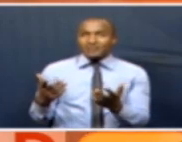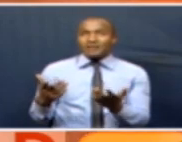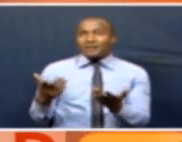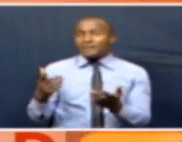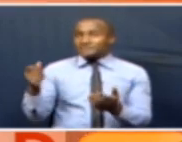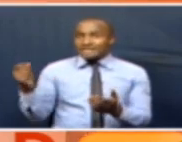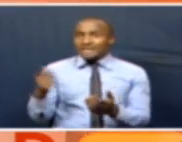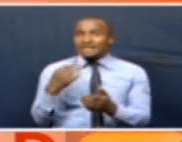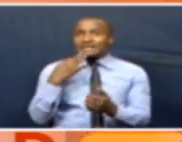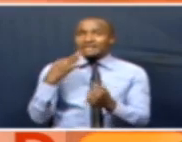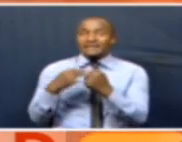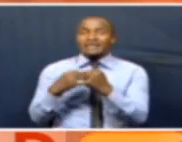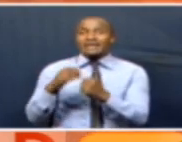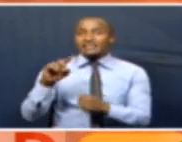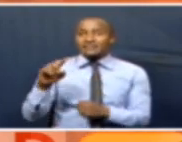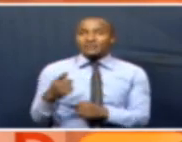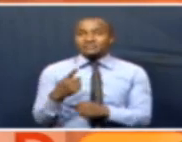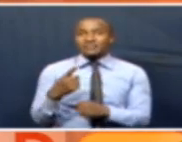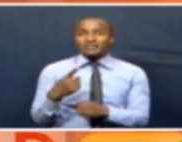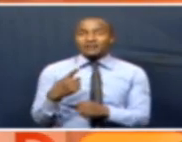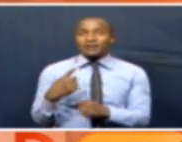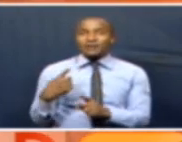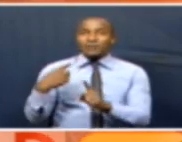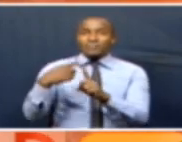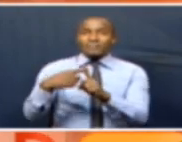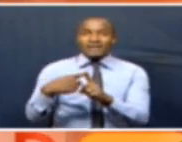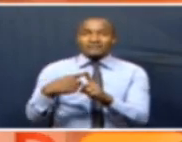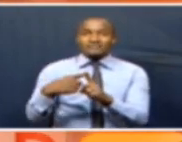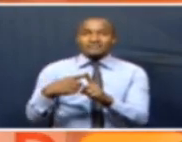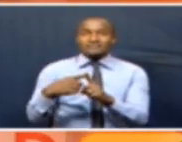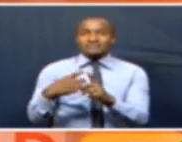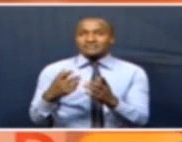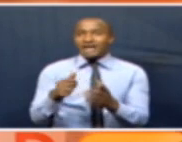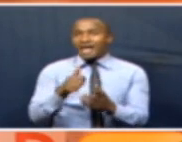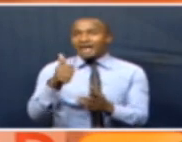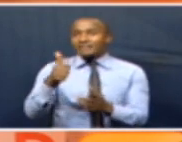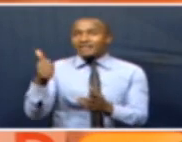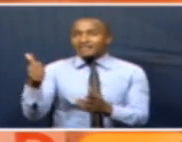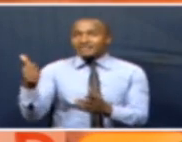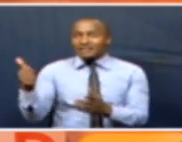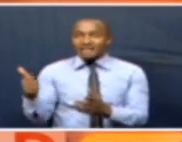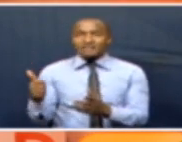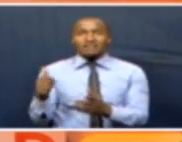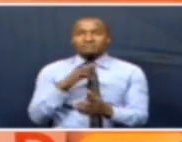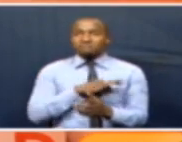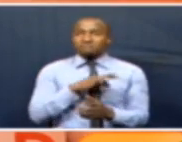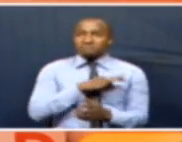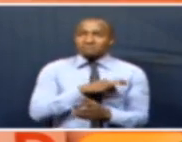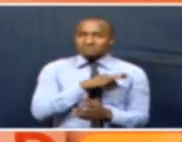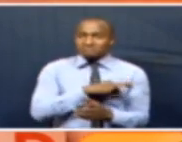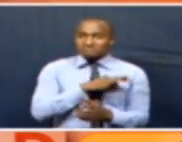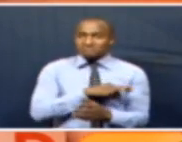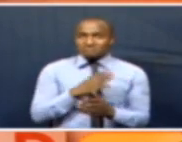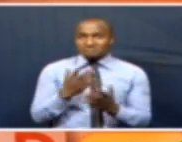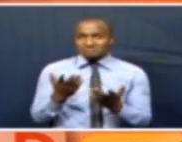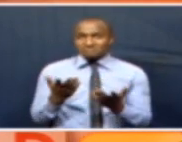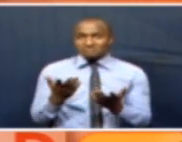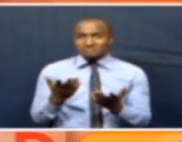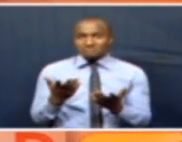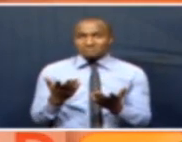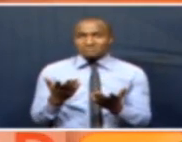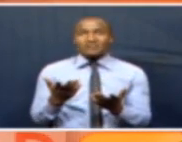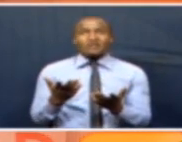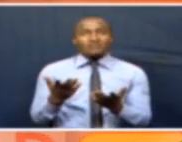month, and plus his other sitting arrangements and whatever you call them, and up to like